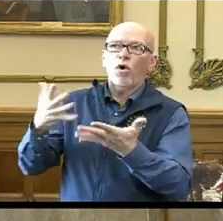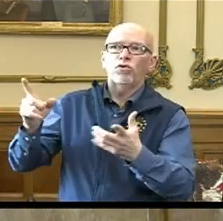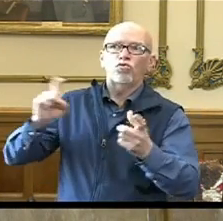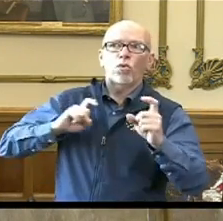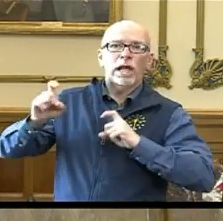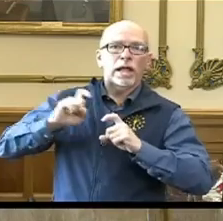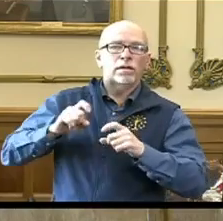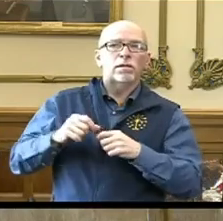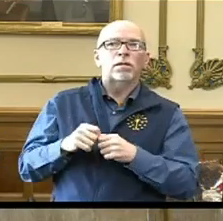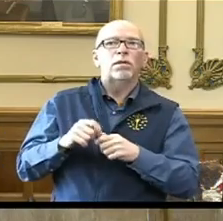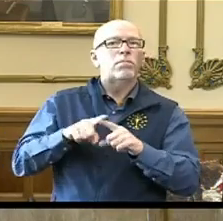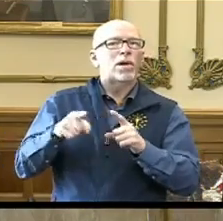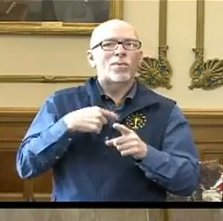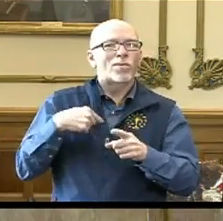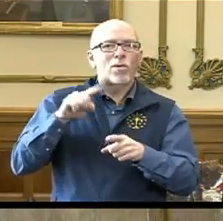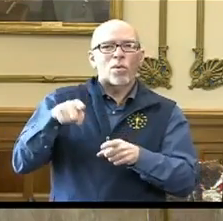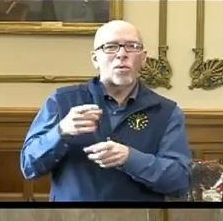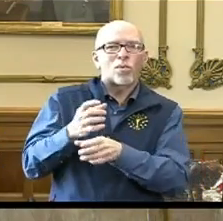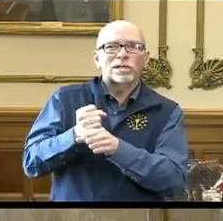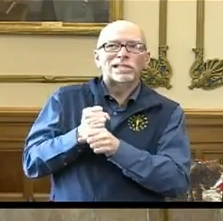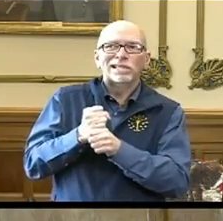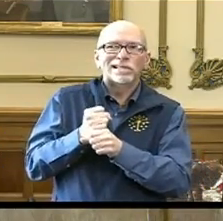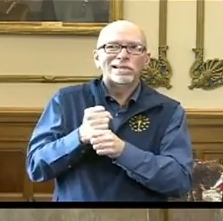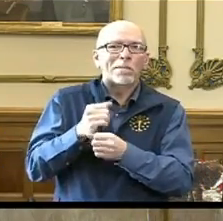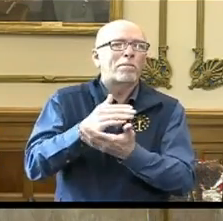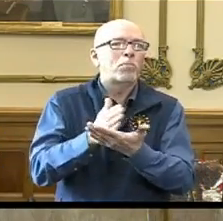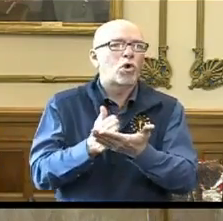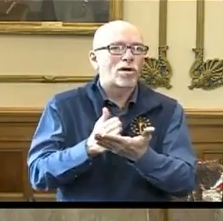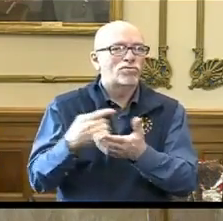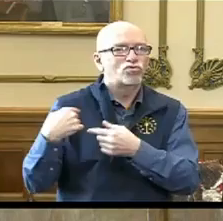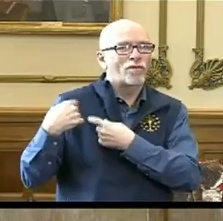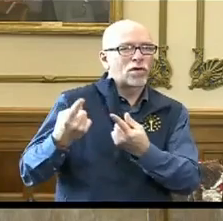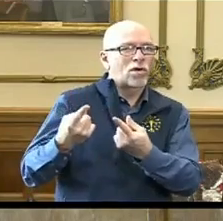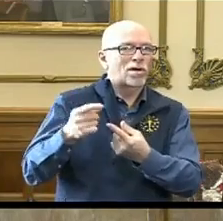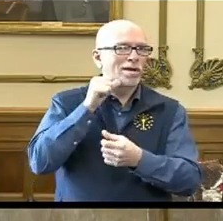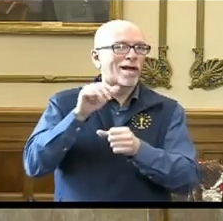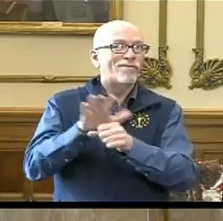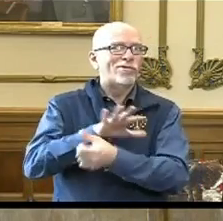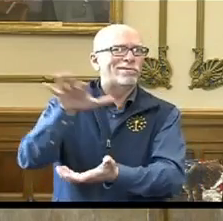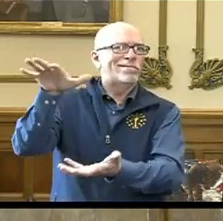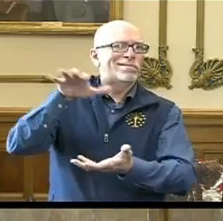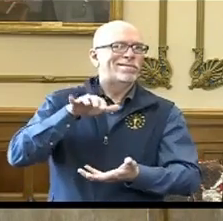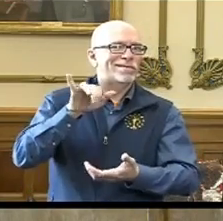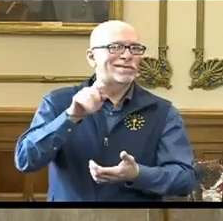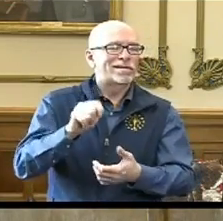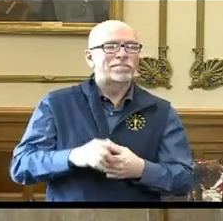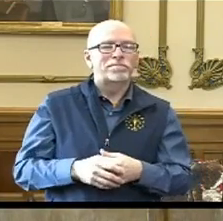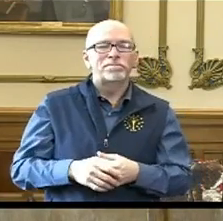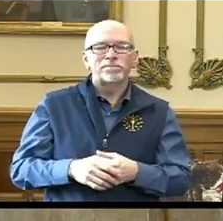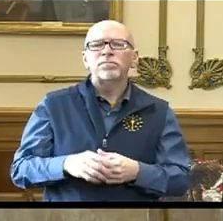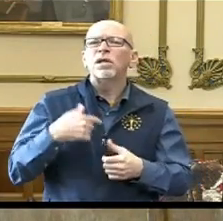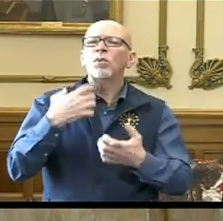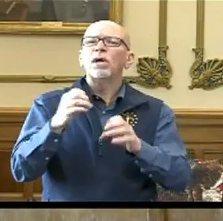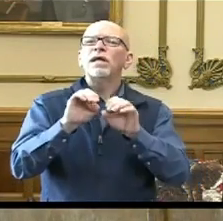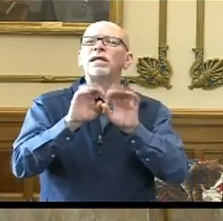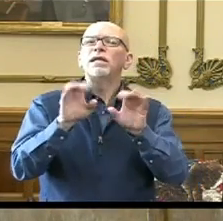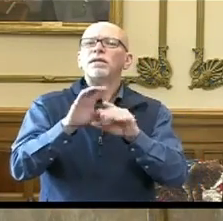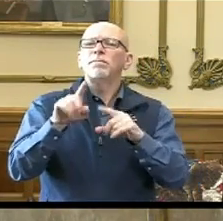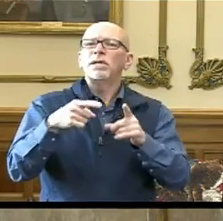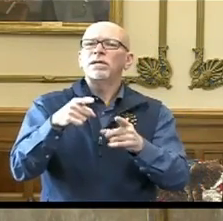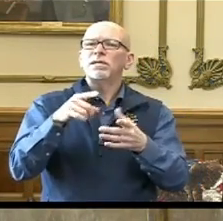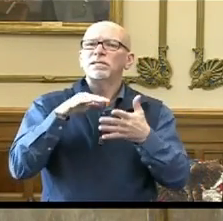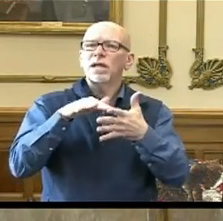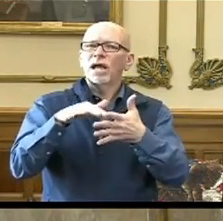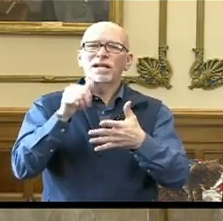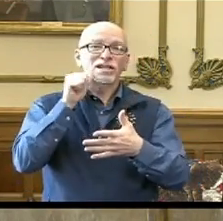or pledged, we have only received a fraction to date of these supplies. Finally, I want to provide some clarification about the study that